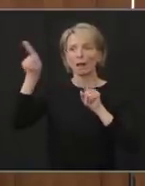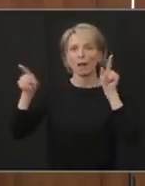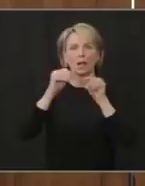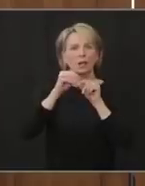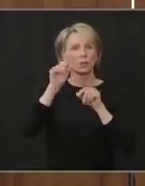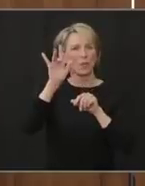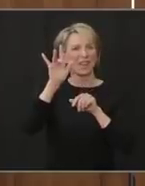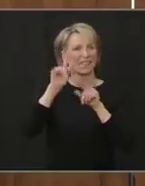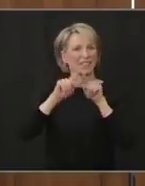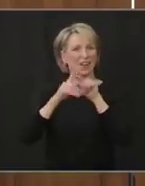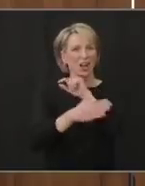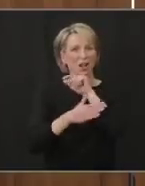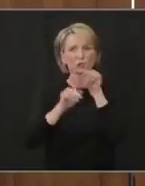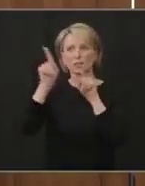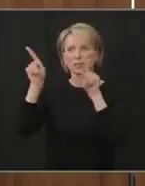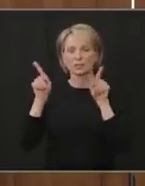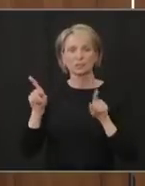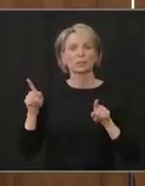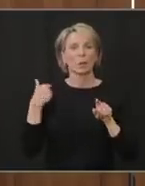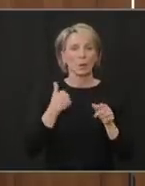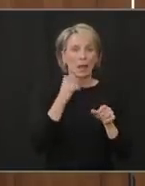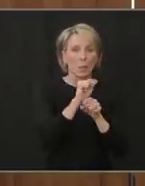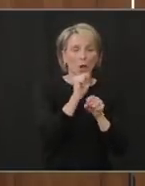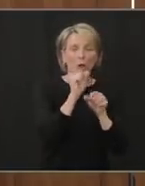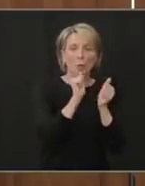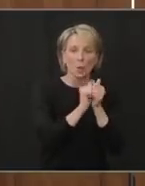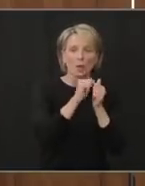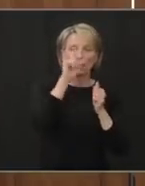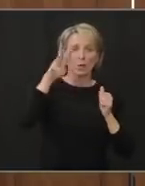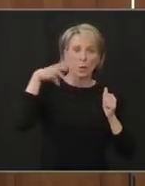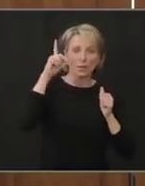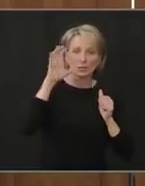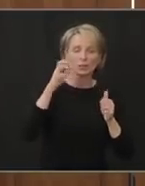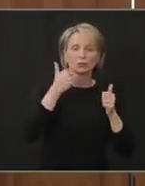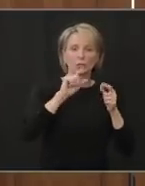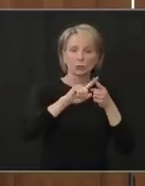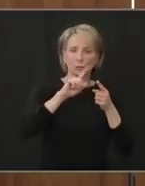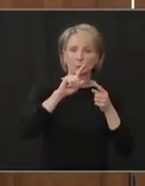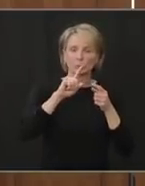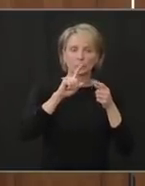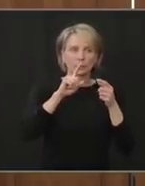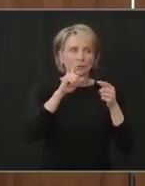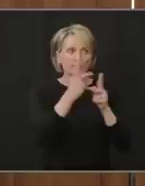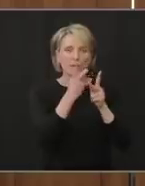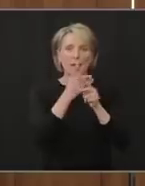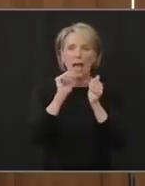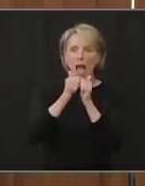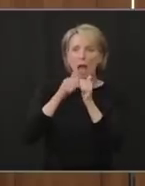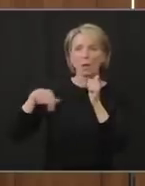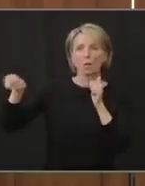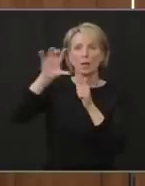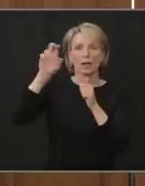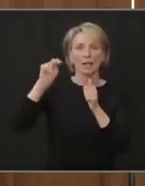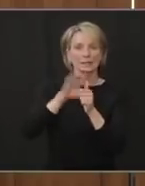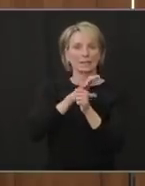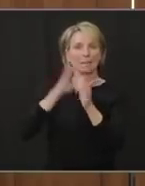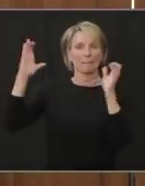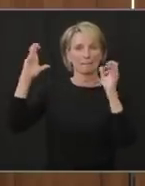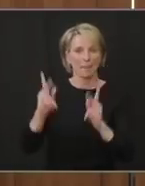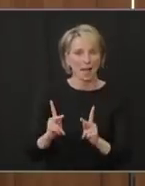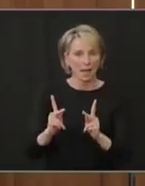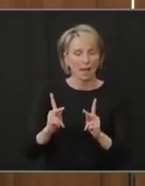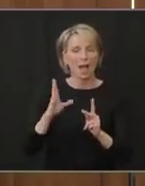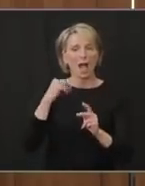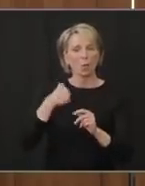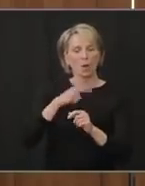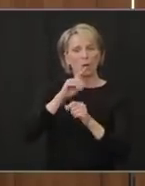I personally, for example, spent a good deal of time talking to the Peruvian ambassador. And we have pressured the State Department